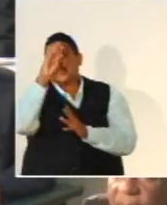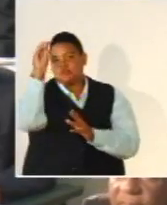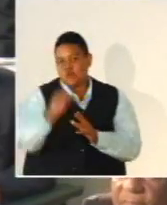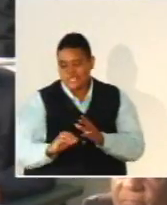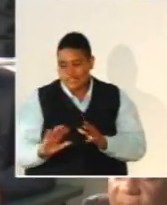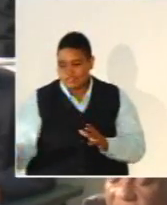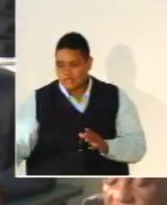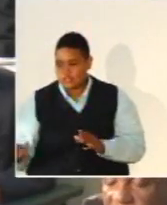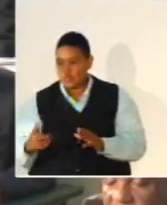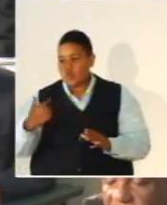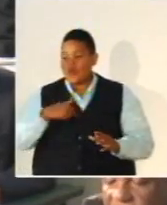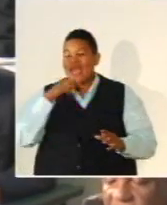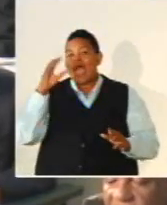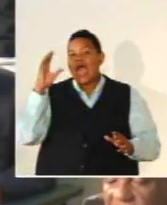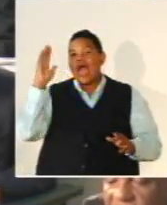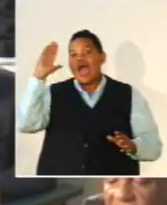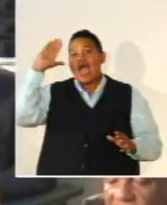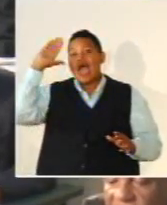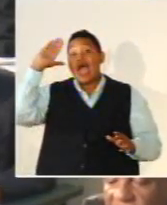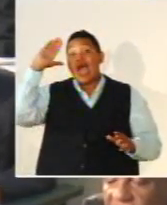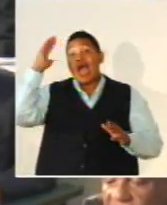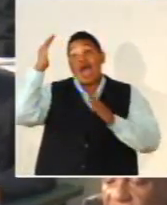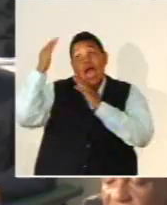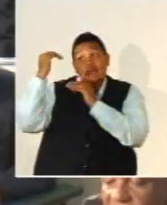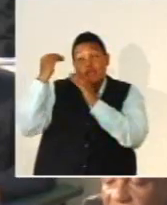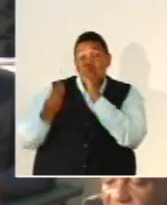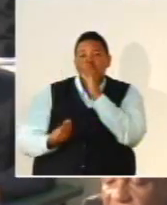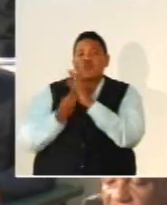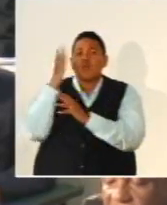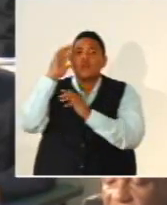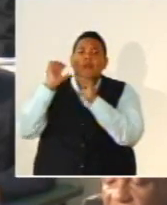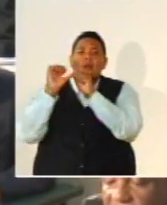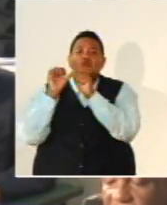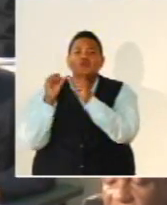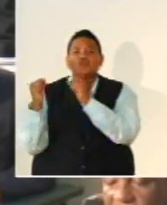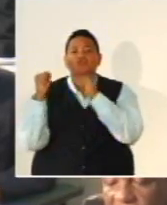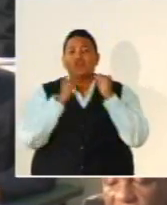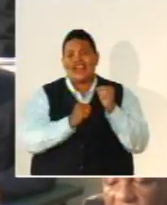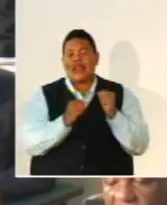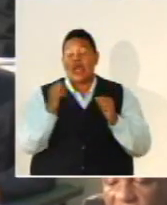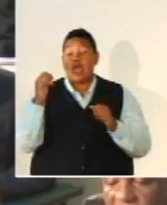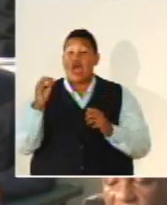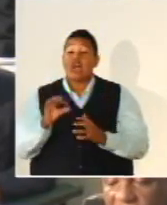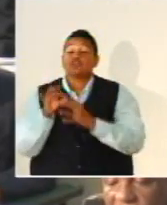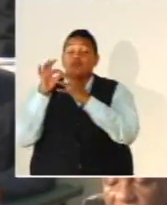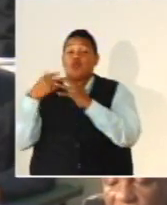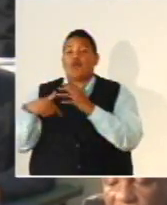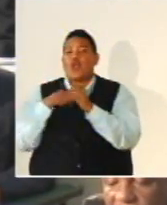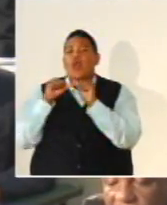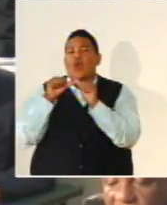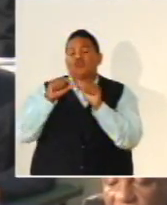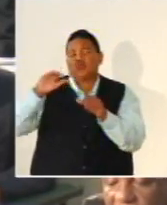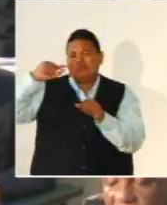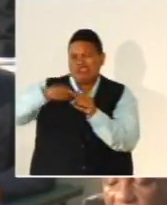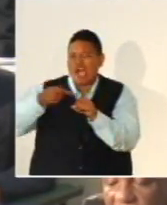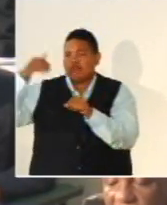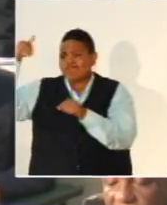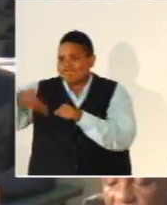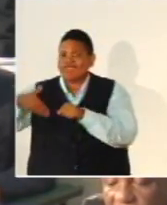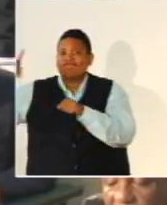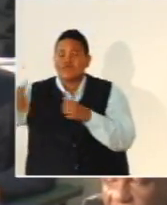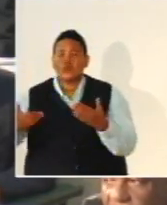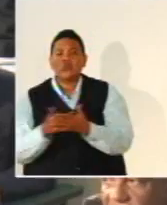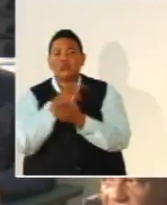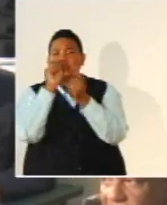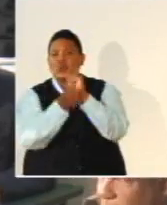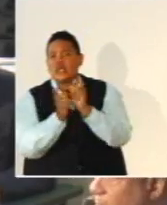We expect the rate of growth to continue to strengthen, especially as we continue to implement major